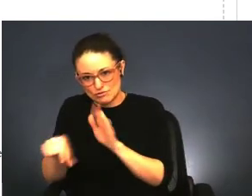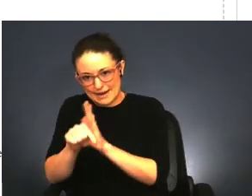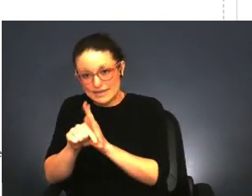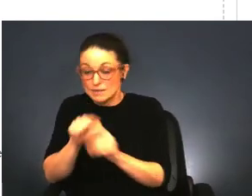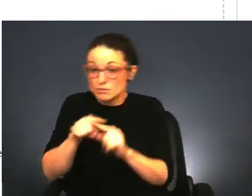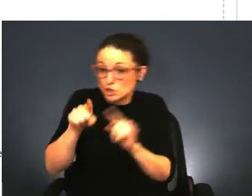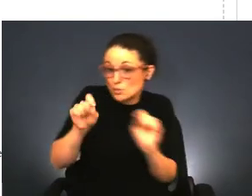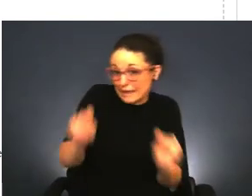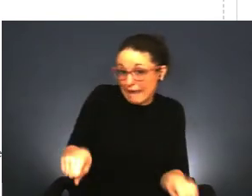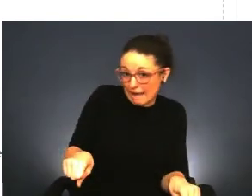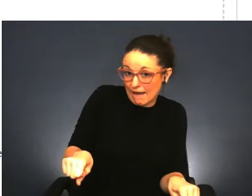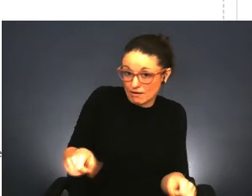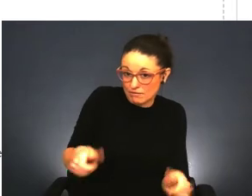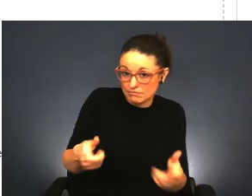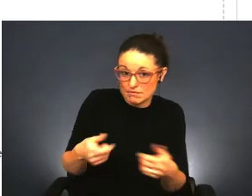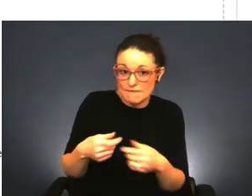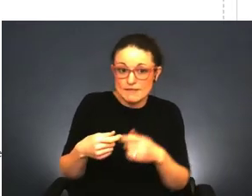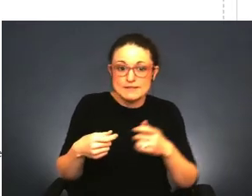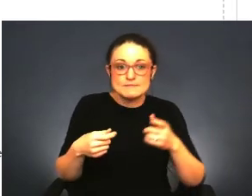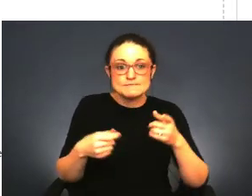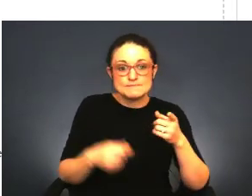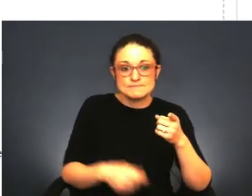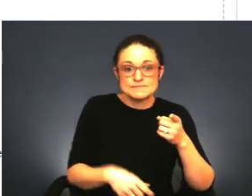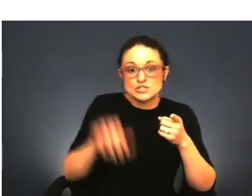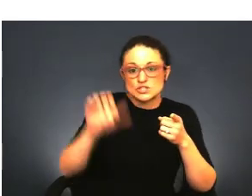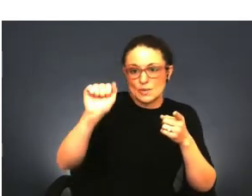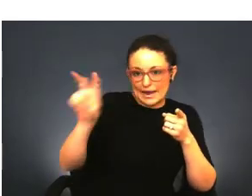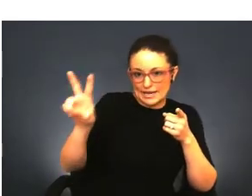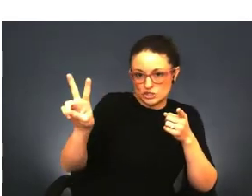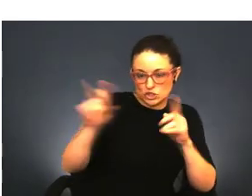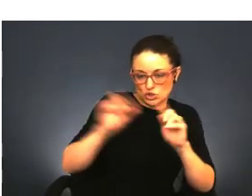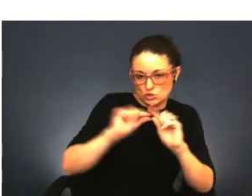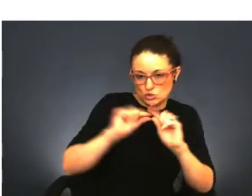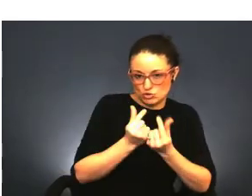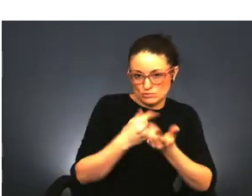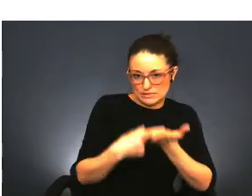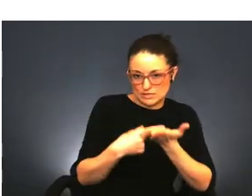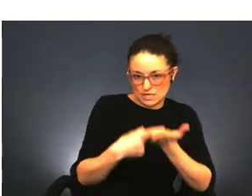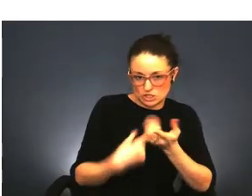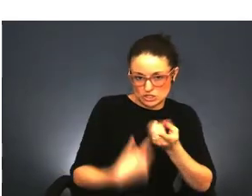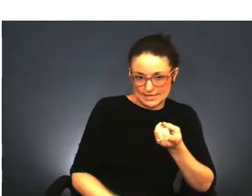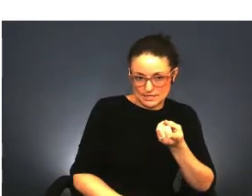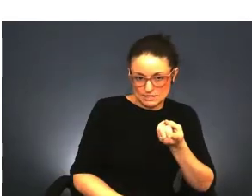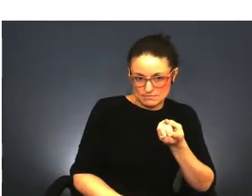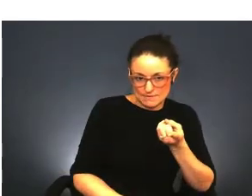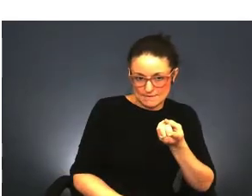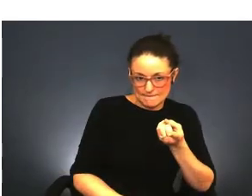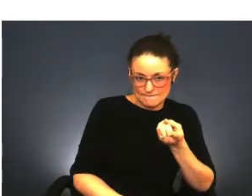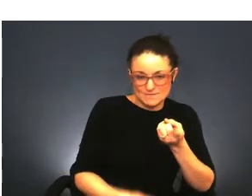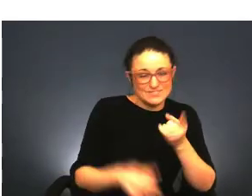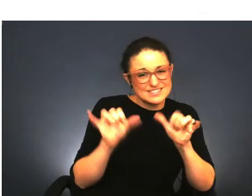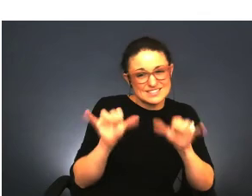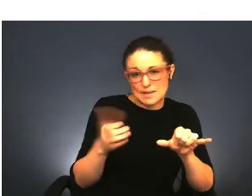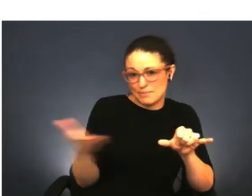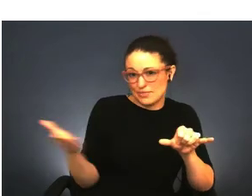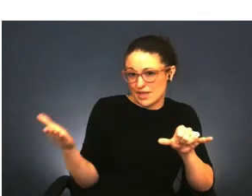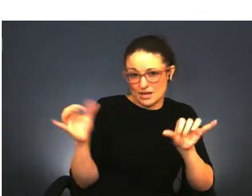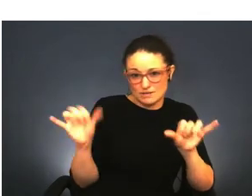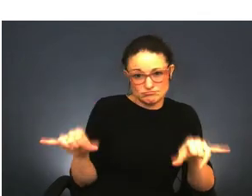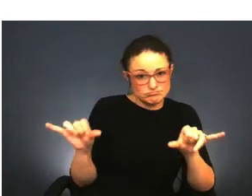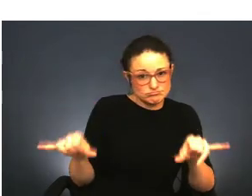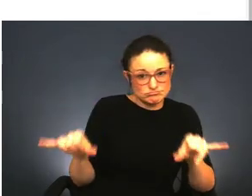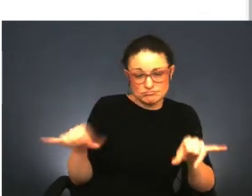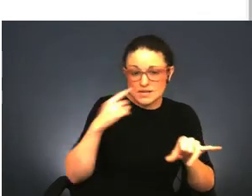graded. So I'll go over here to A2, this group discussion. It's going to be the same thing. When I click on